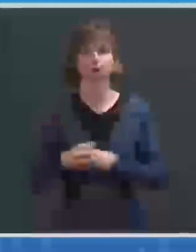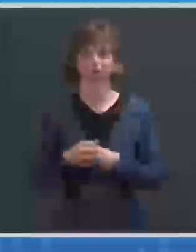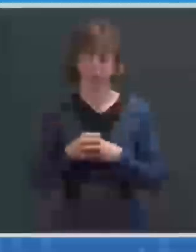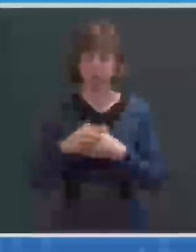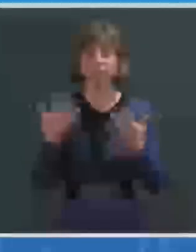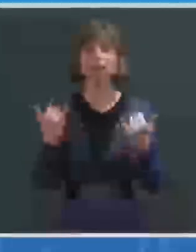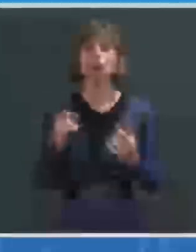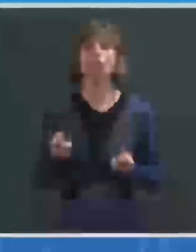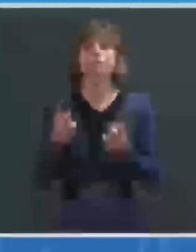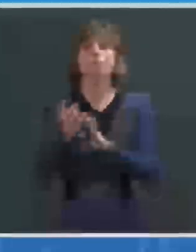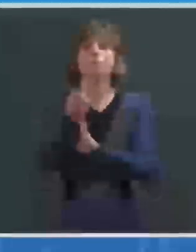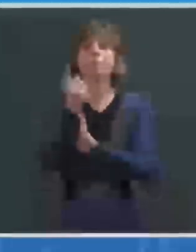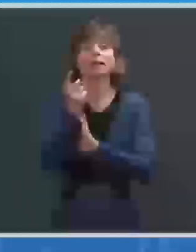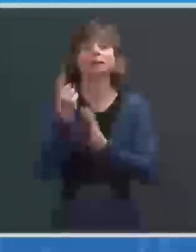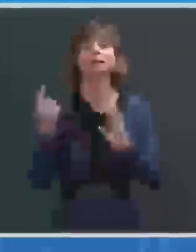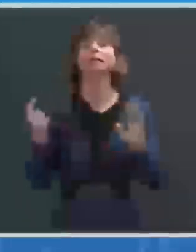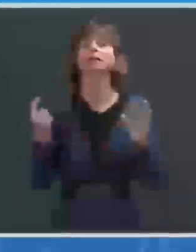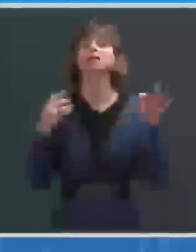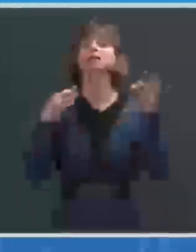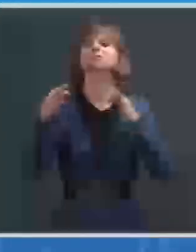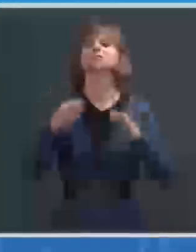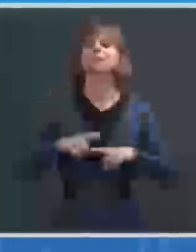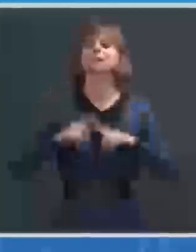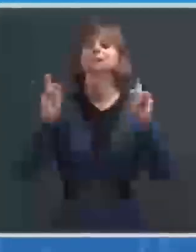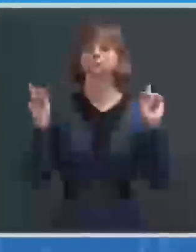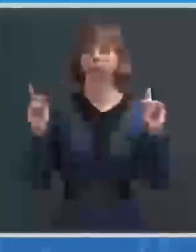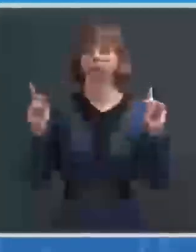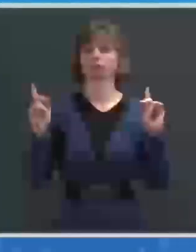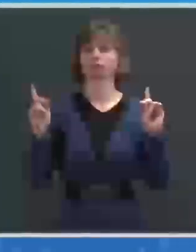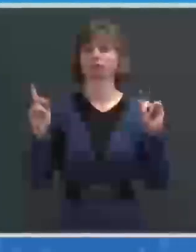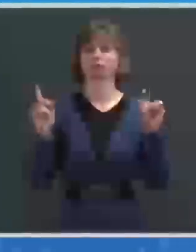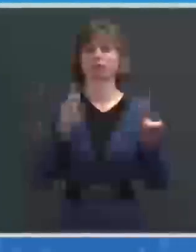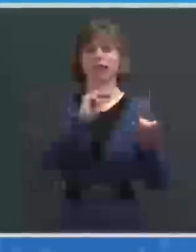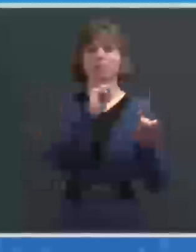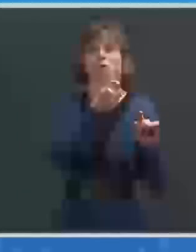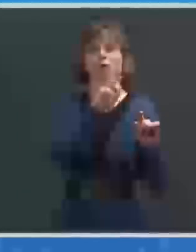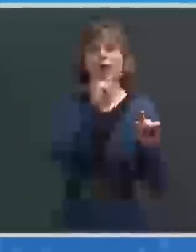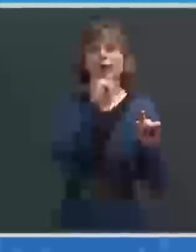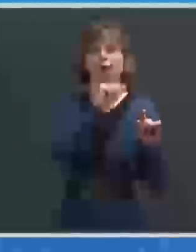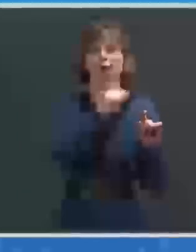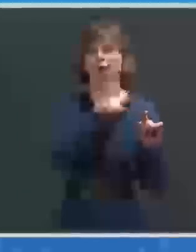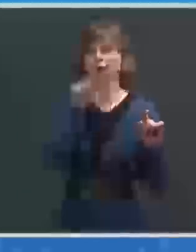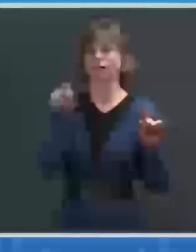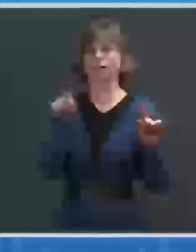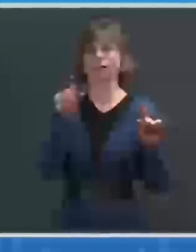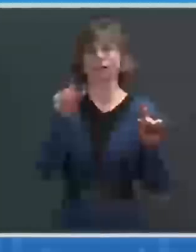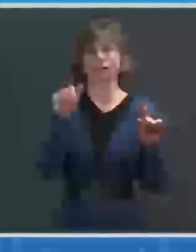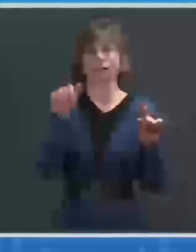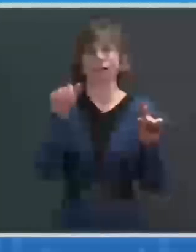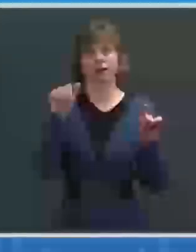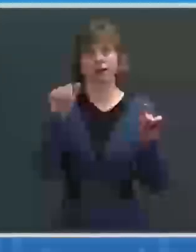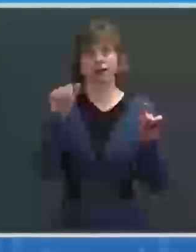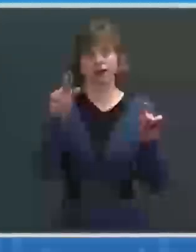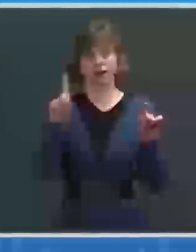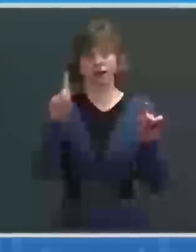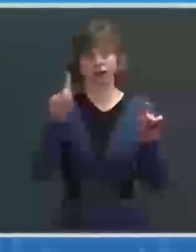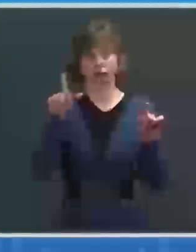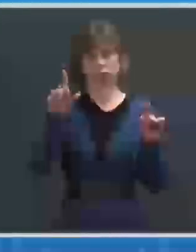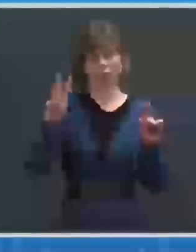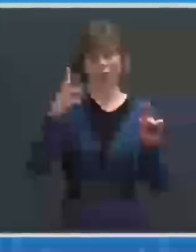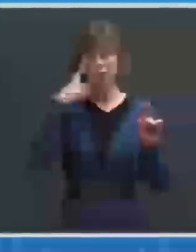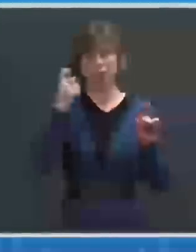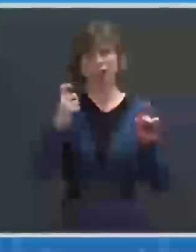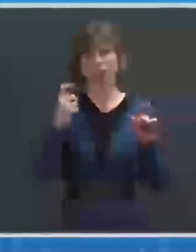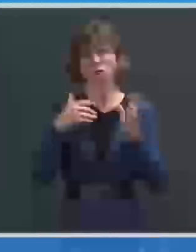minute now telling you the difference between the mRNA and the Ad26, because we often get